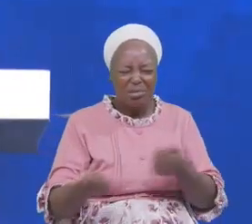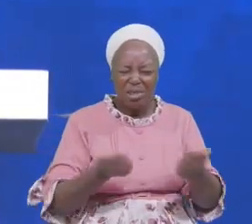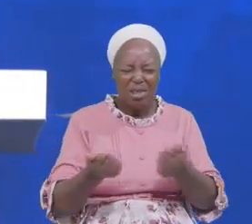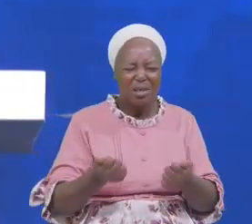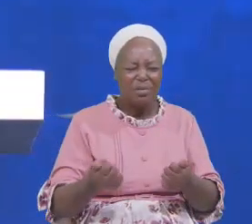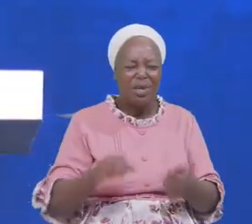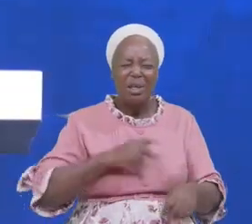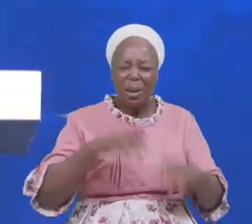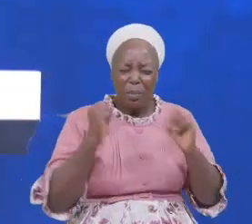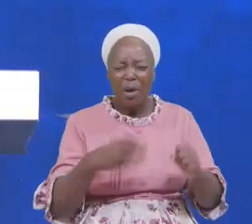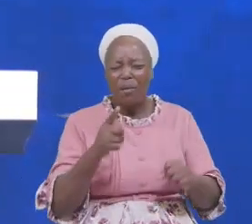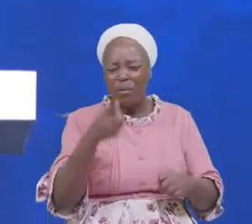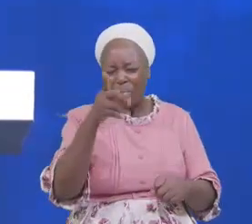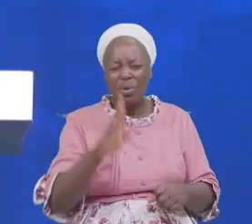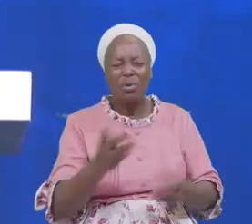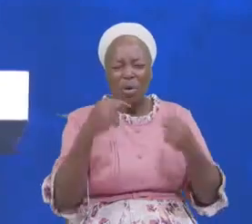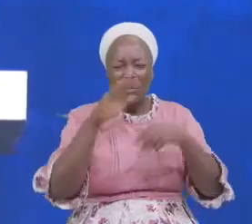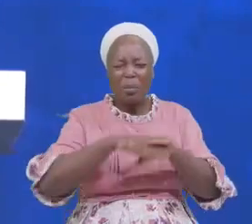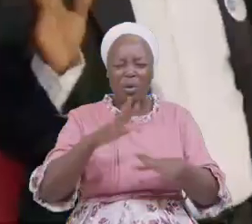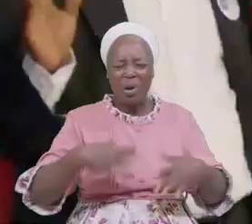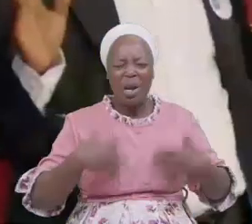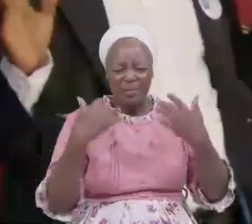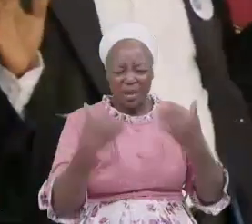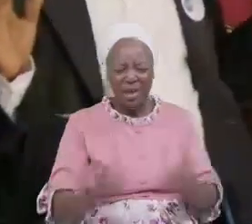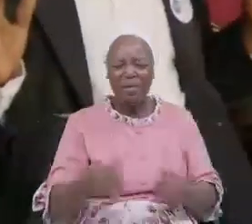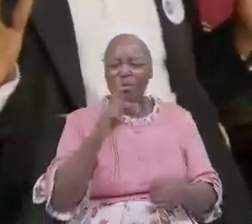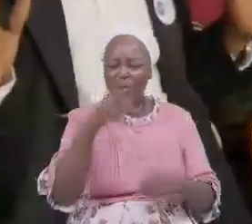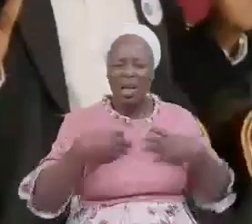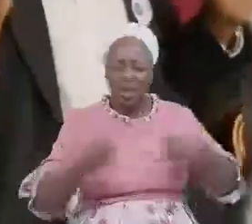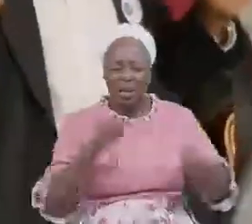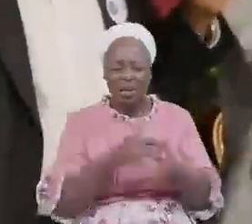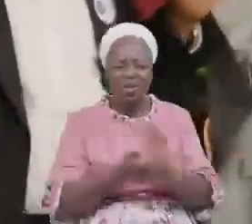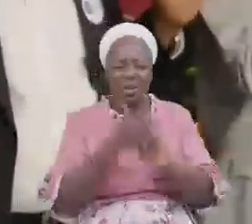now. You are healed in Jesus'